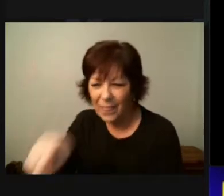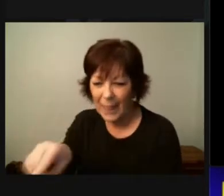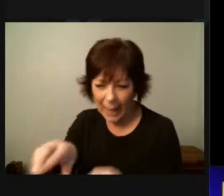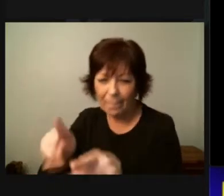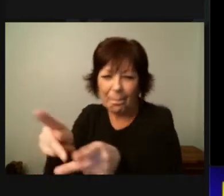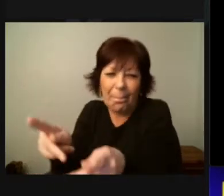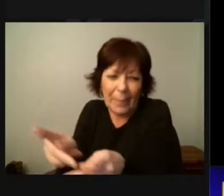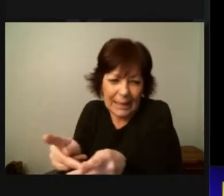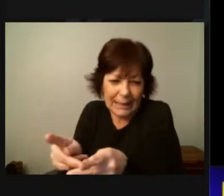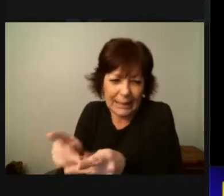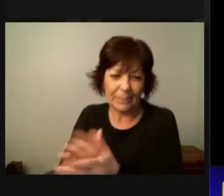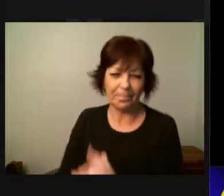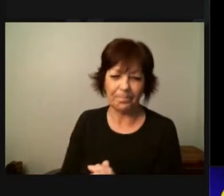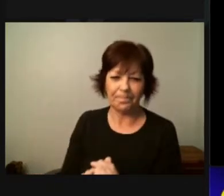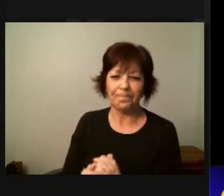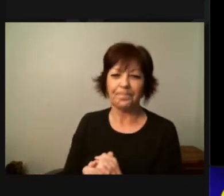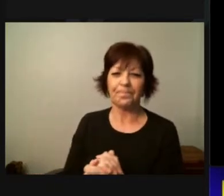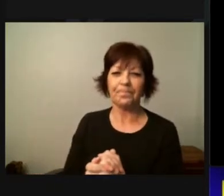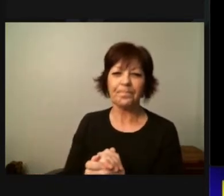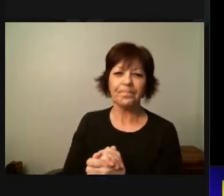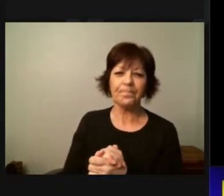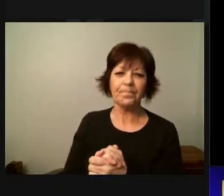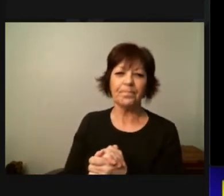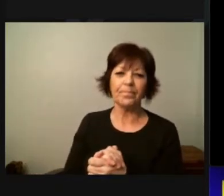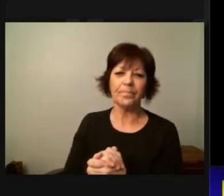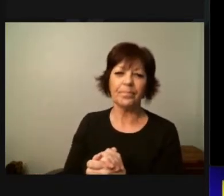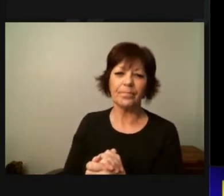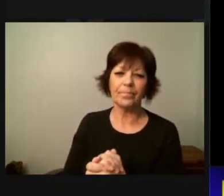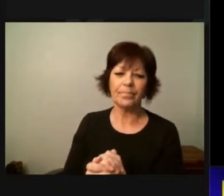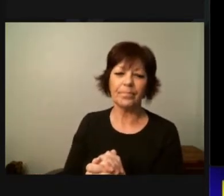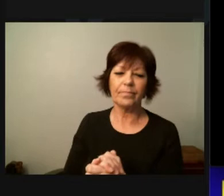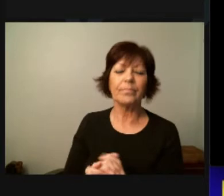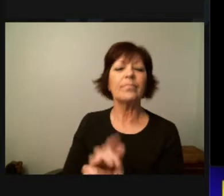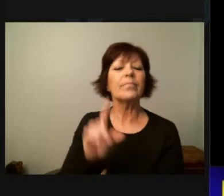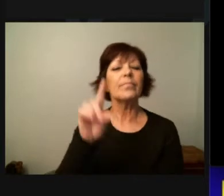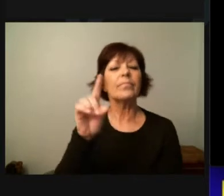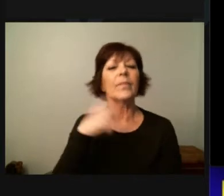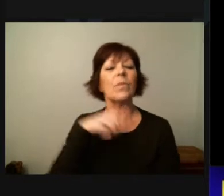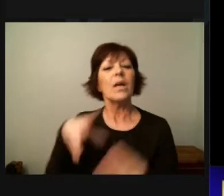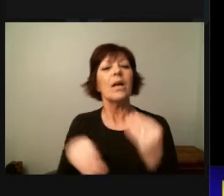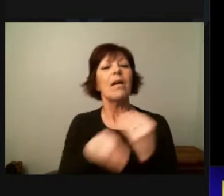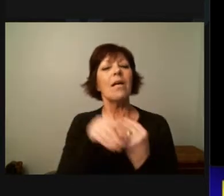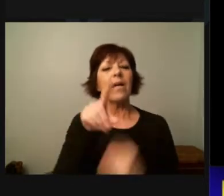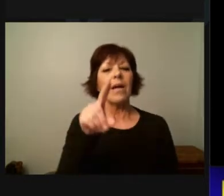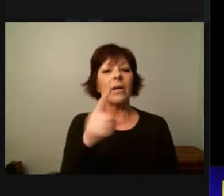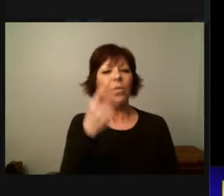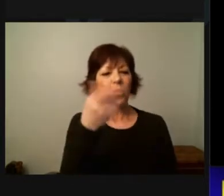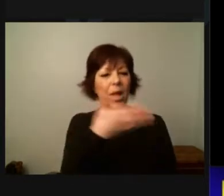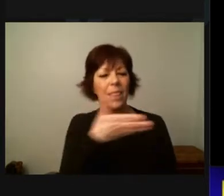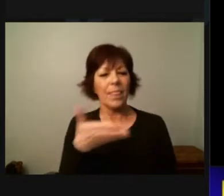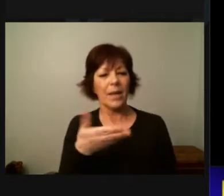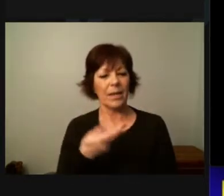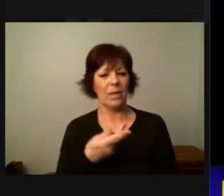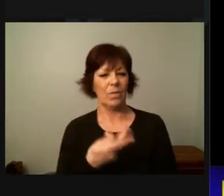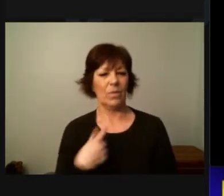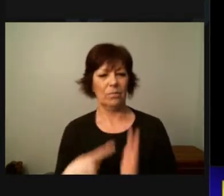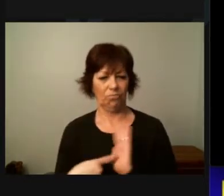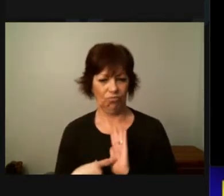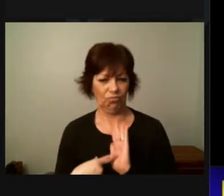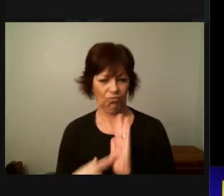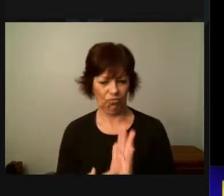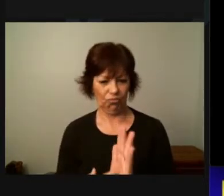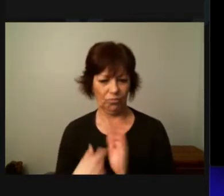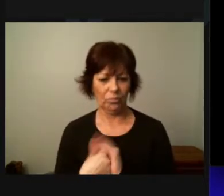that location on that day. One of the things that Patty Ann and I want to point out to